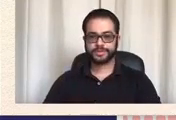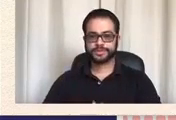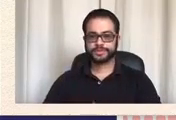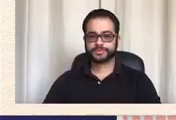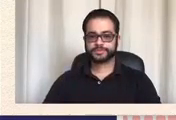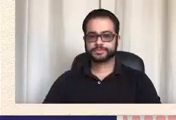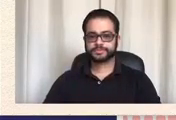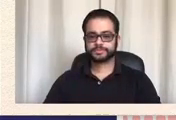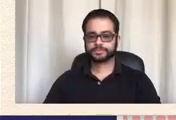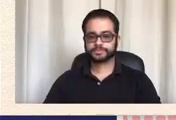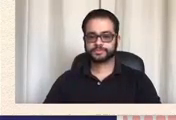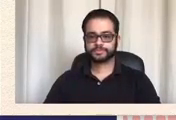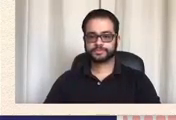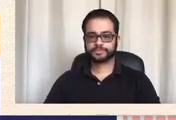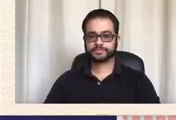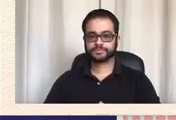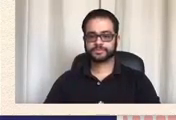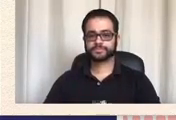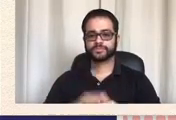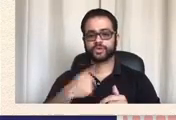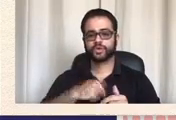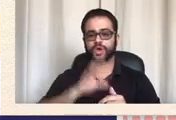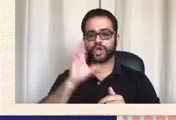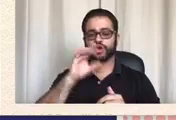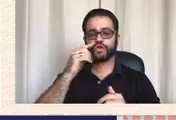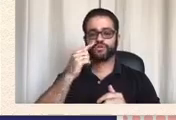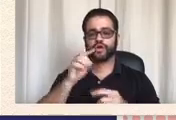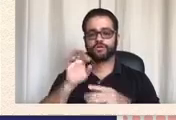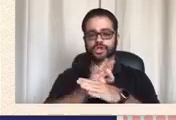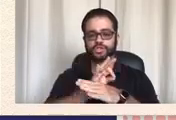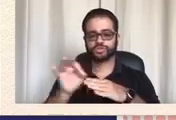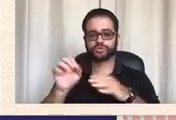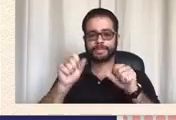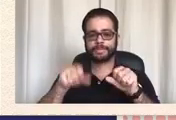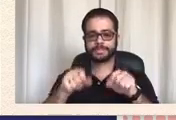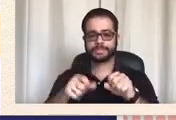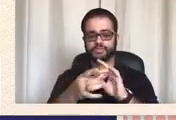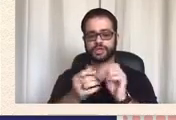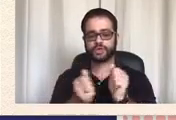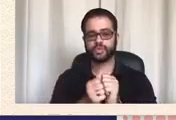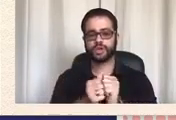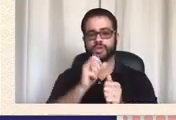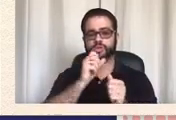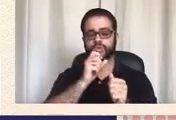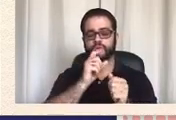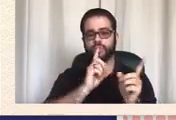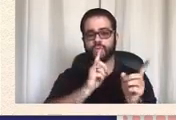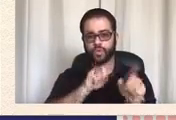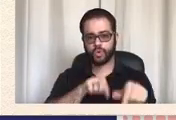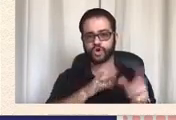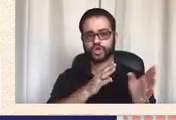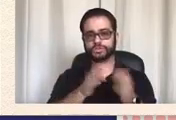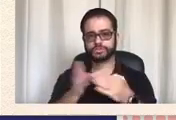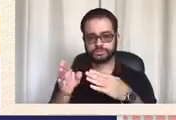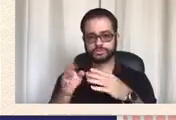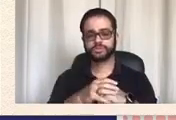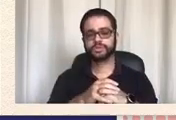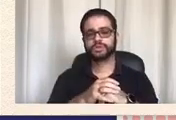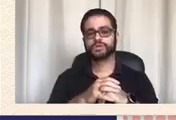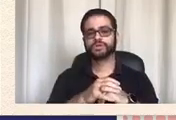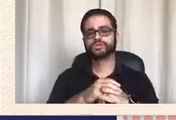So we look at the functional capacities regarding order selection. We're looking at mobility, communication,